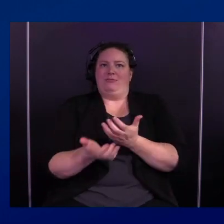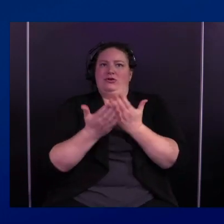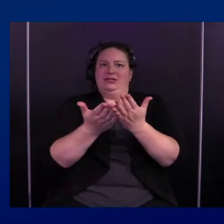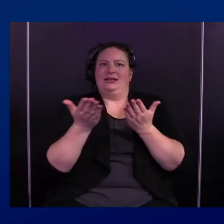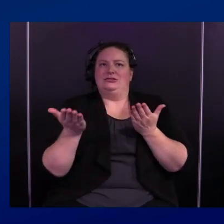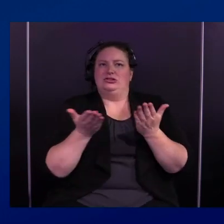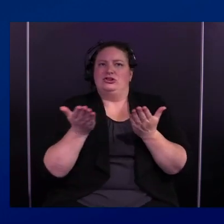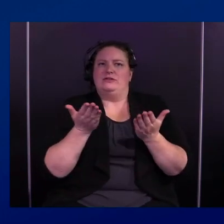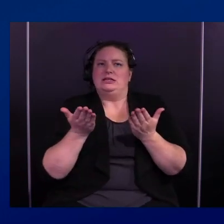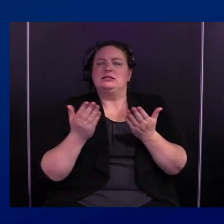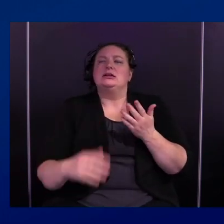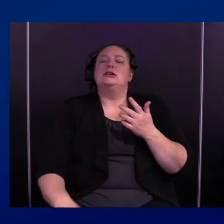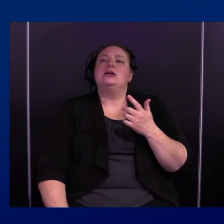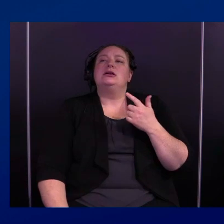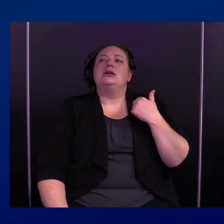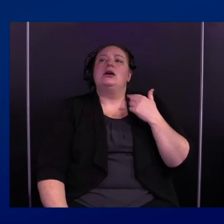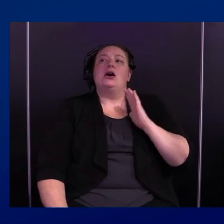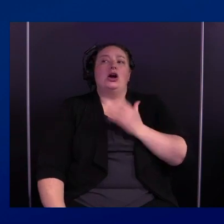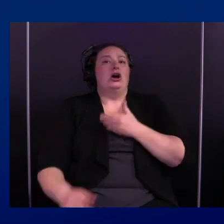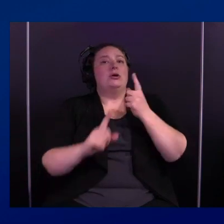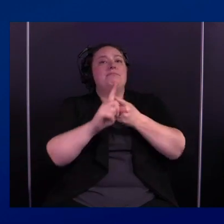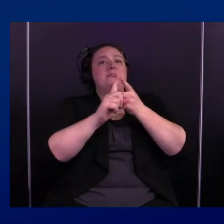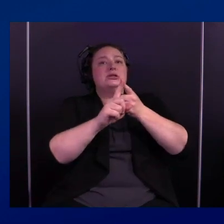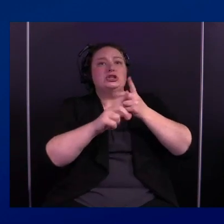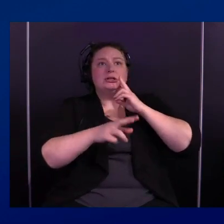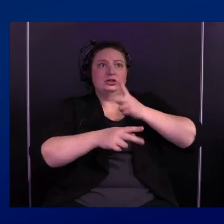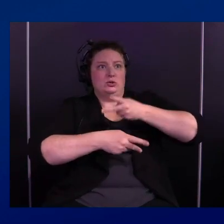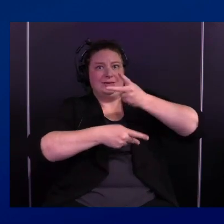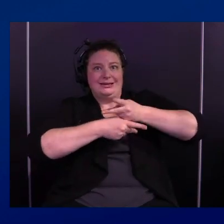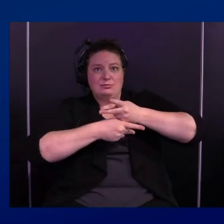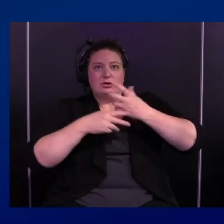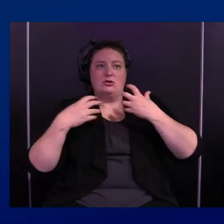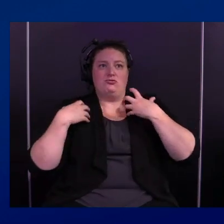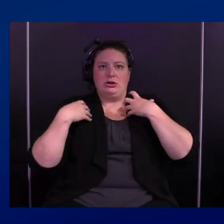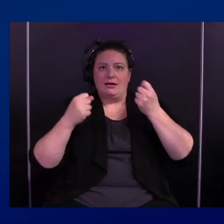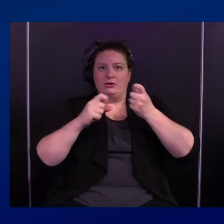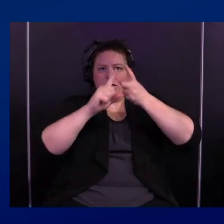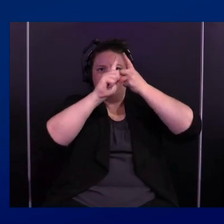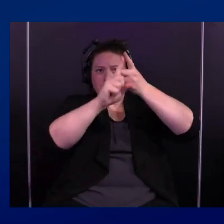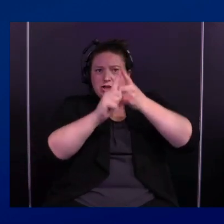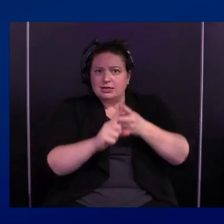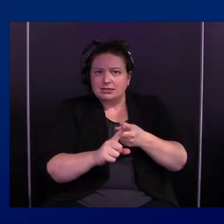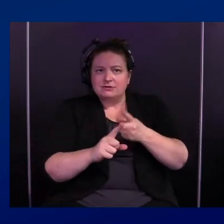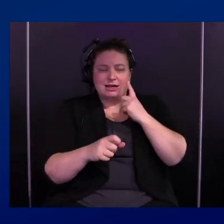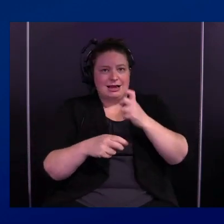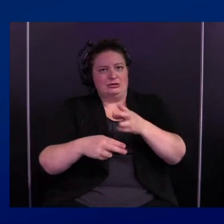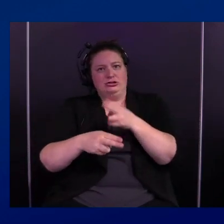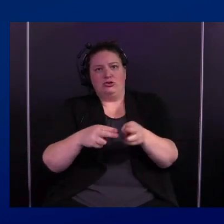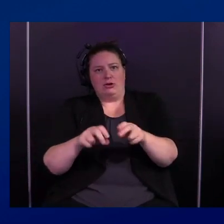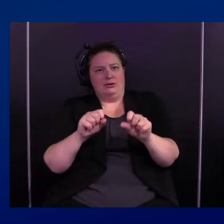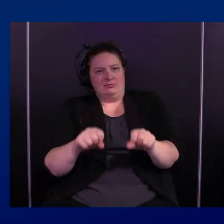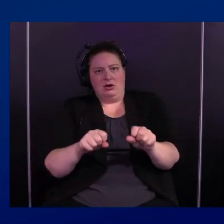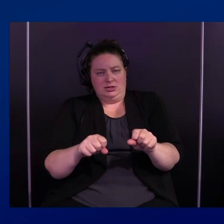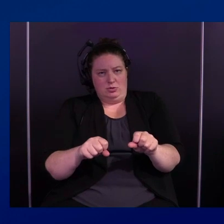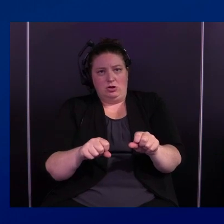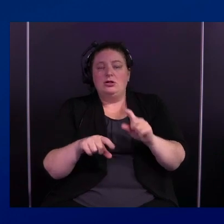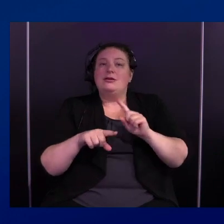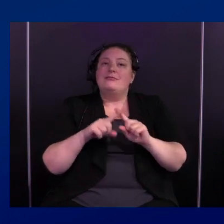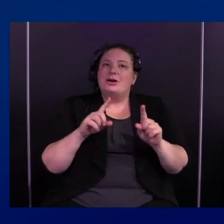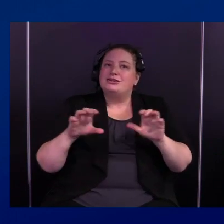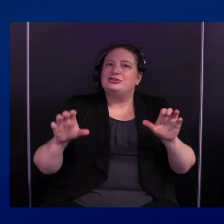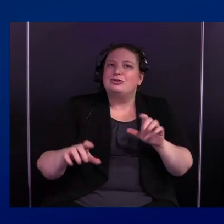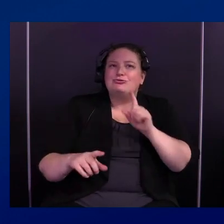is the fact that our mission is to keep those recovery objectives as short as possible, but do it in a